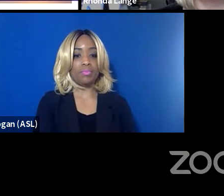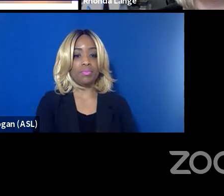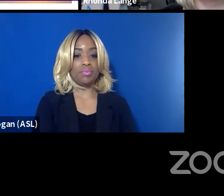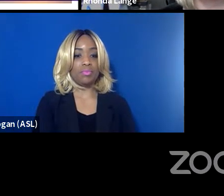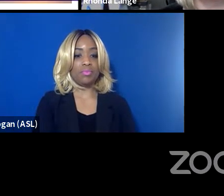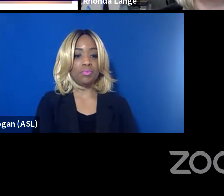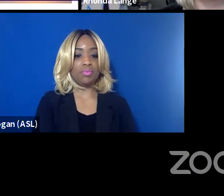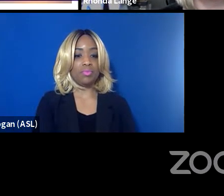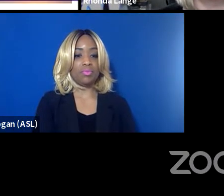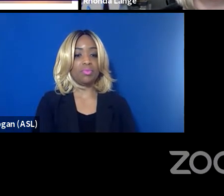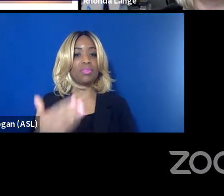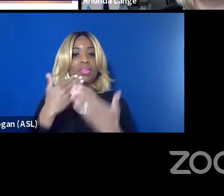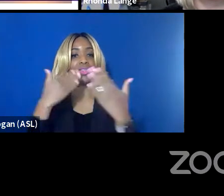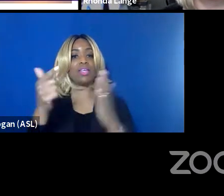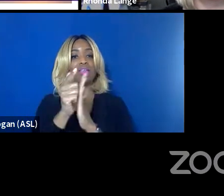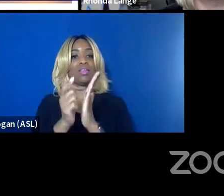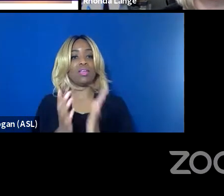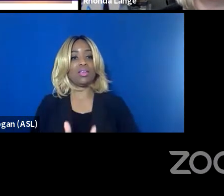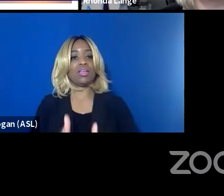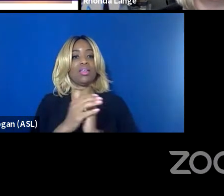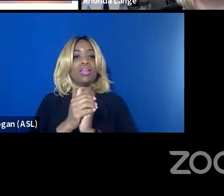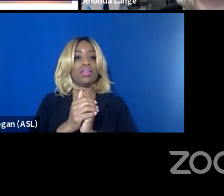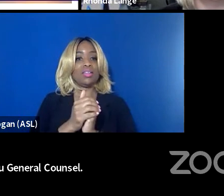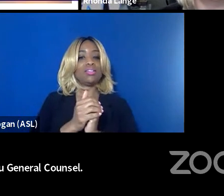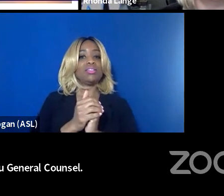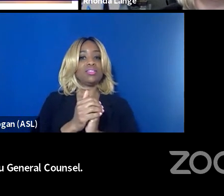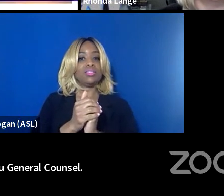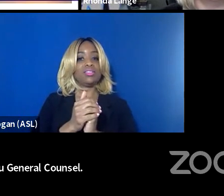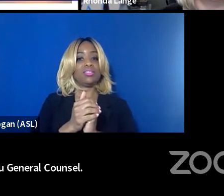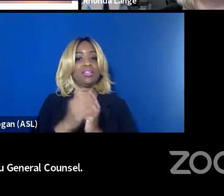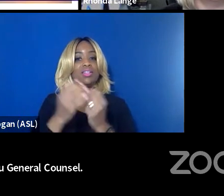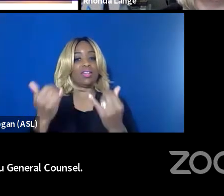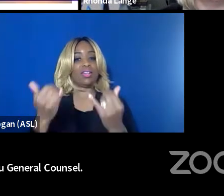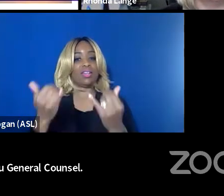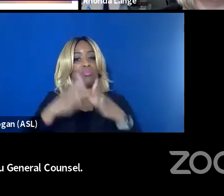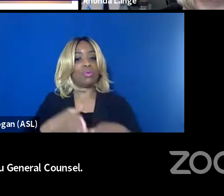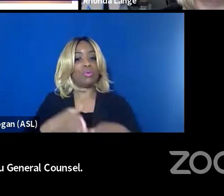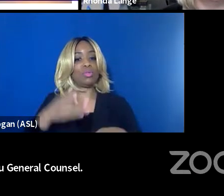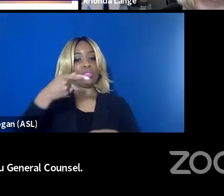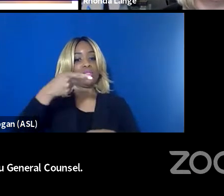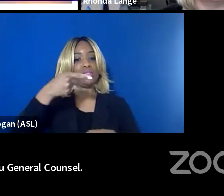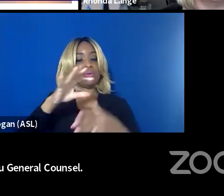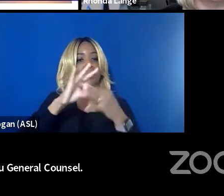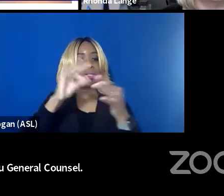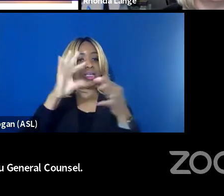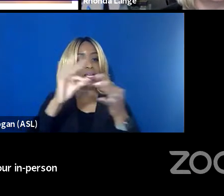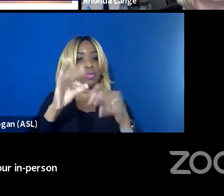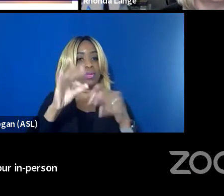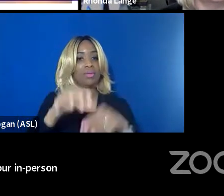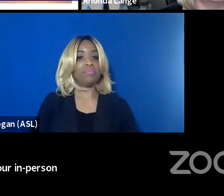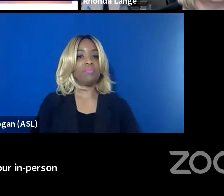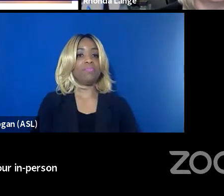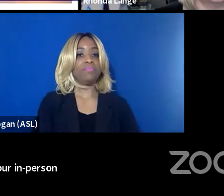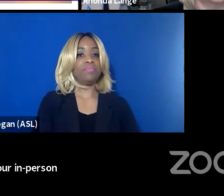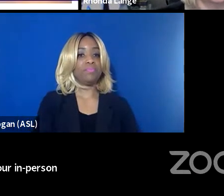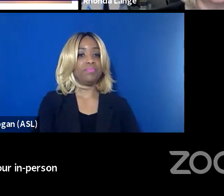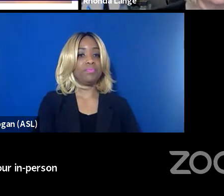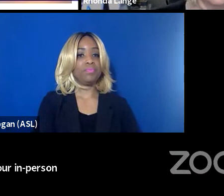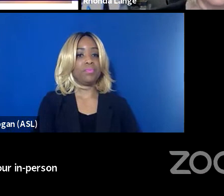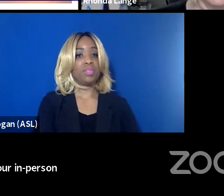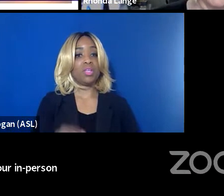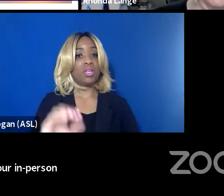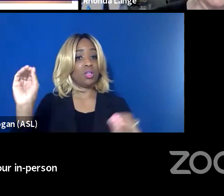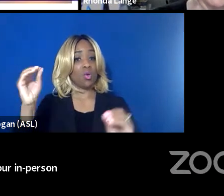Thank you, General Counsel. And now we'll have our in-person public comment. If there is no objection,